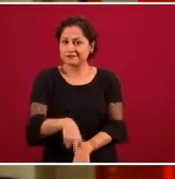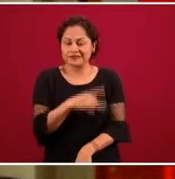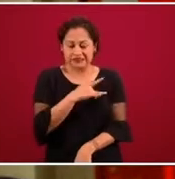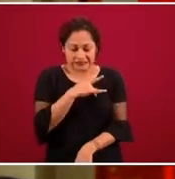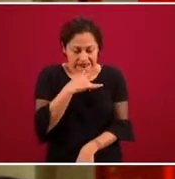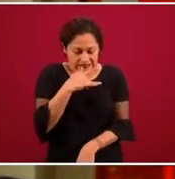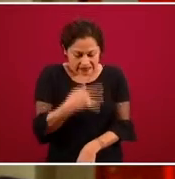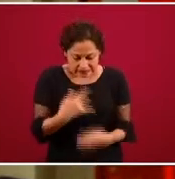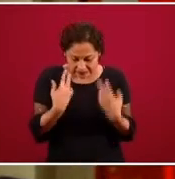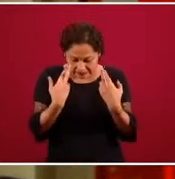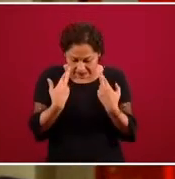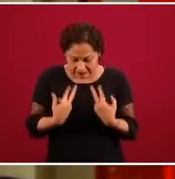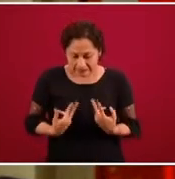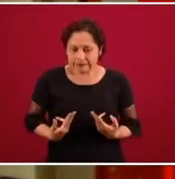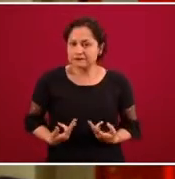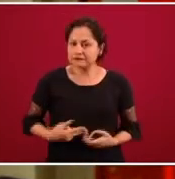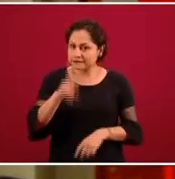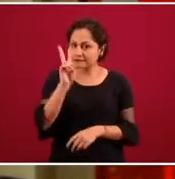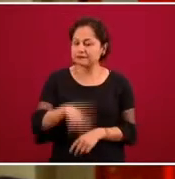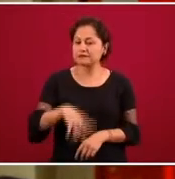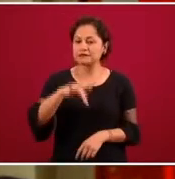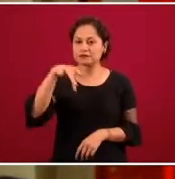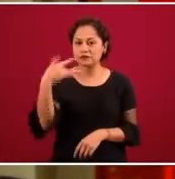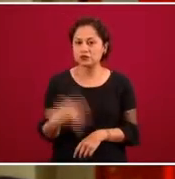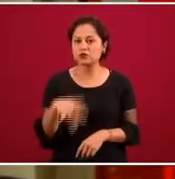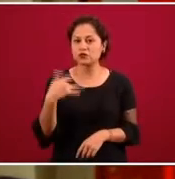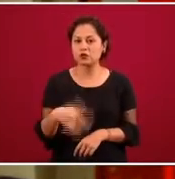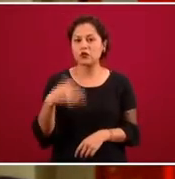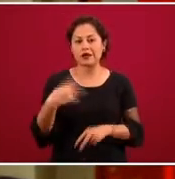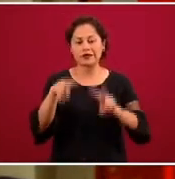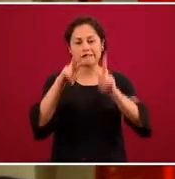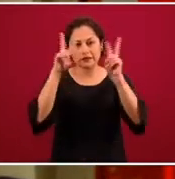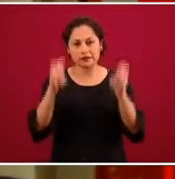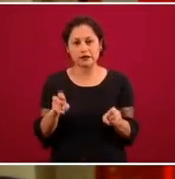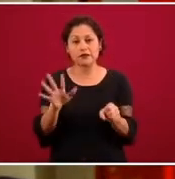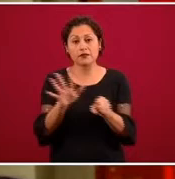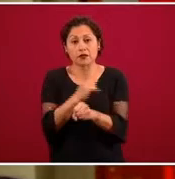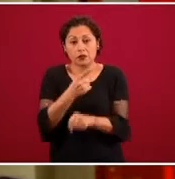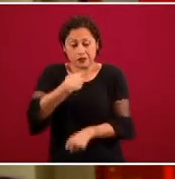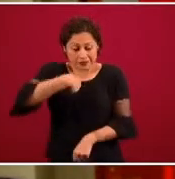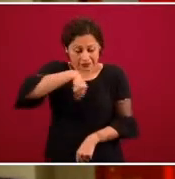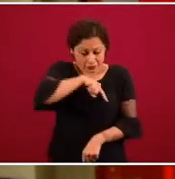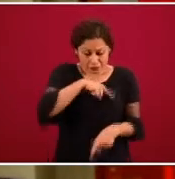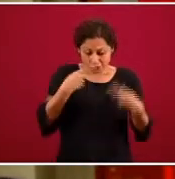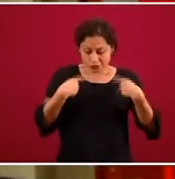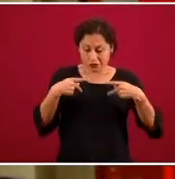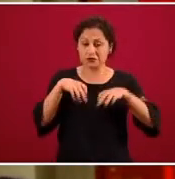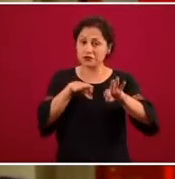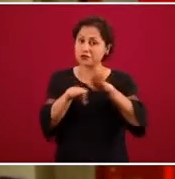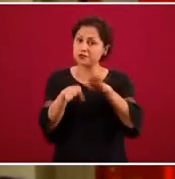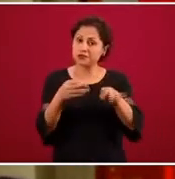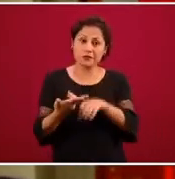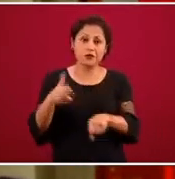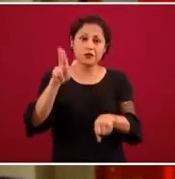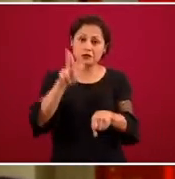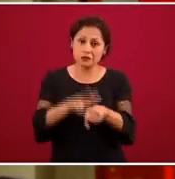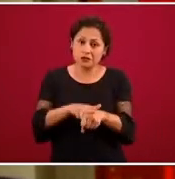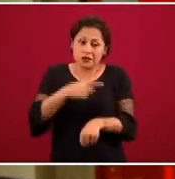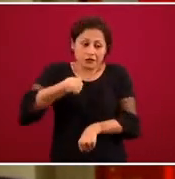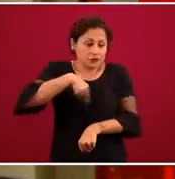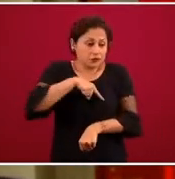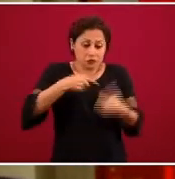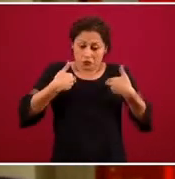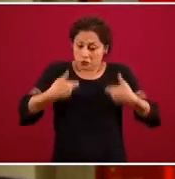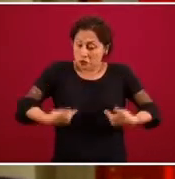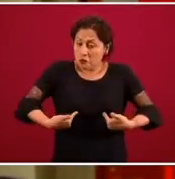want to talk about health workers. Look, we're people. You know what? We have families. And